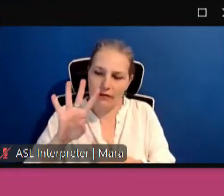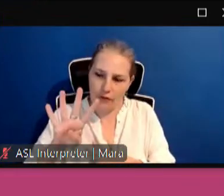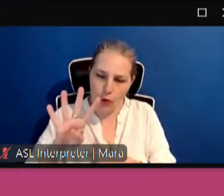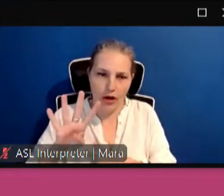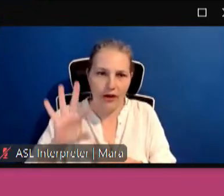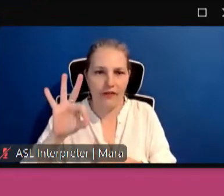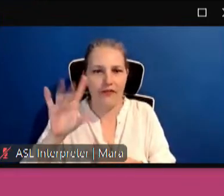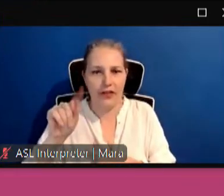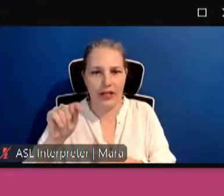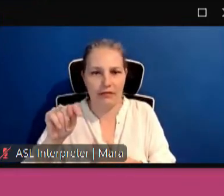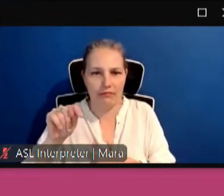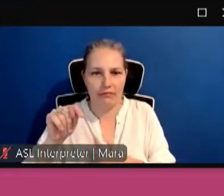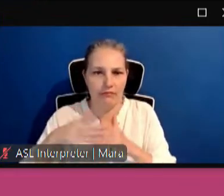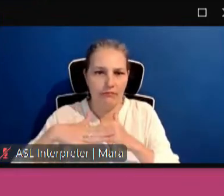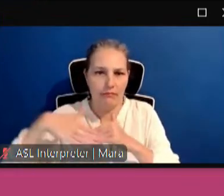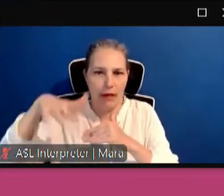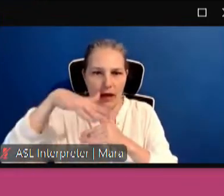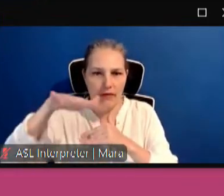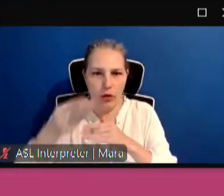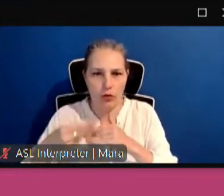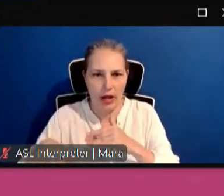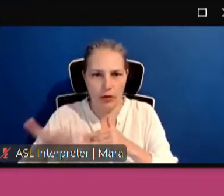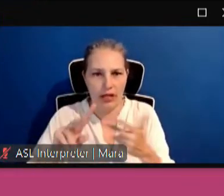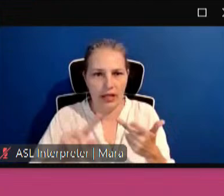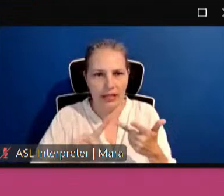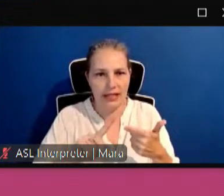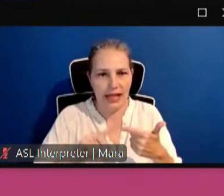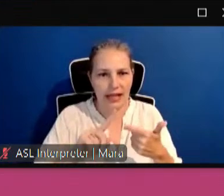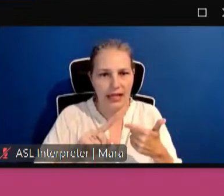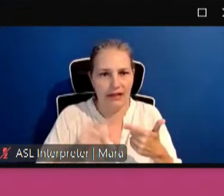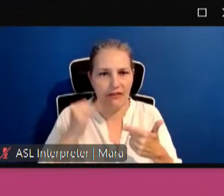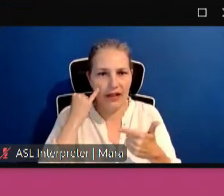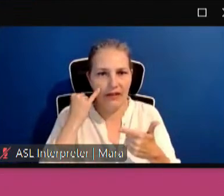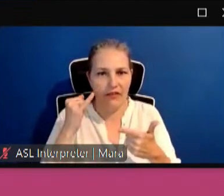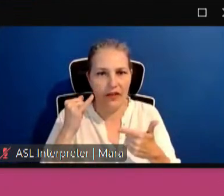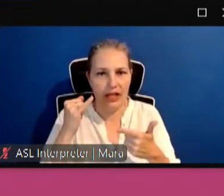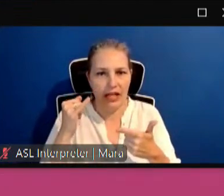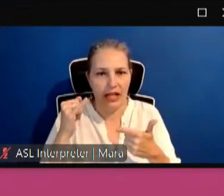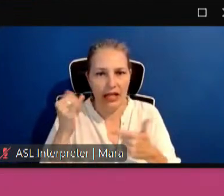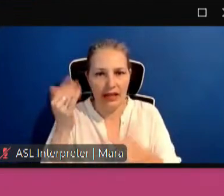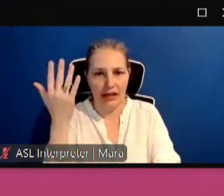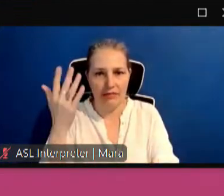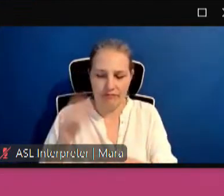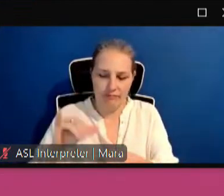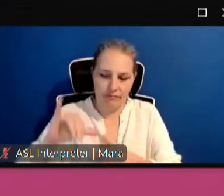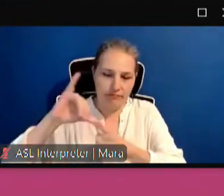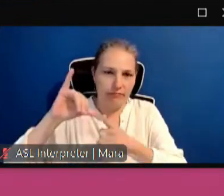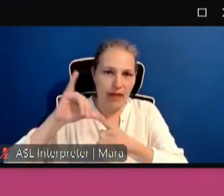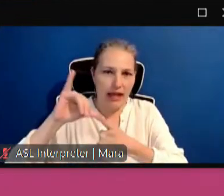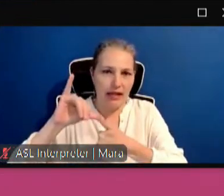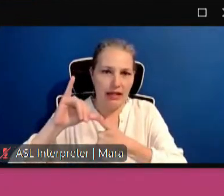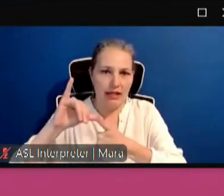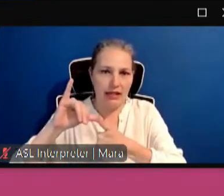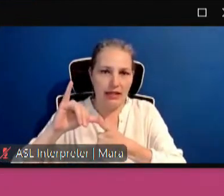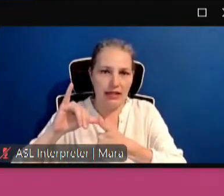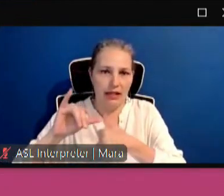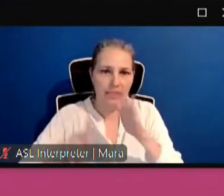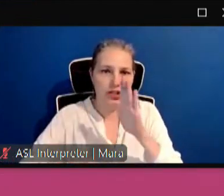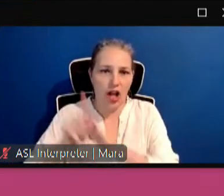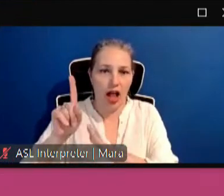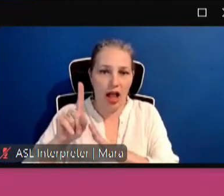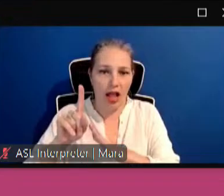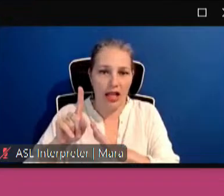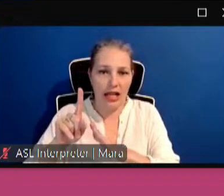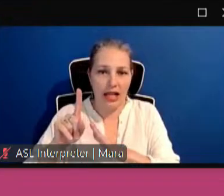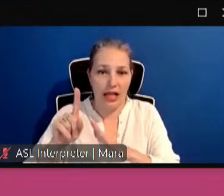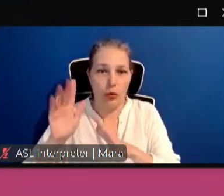that if it were to fall, it would fall on an improved structure. That's your property, the neighbor's property, or the right-of-way.